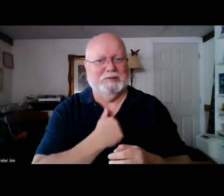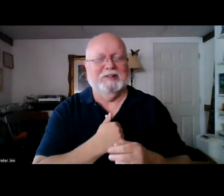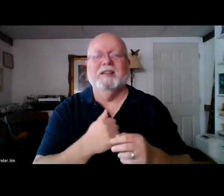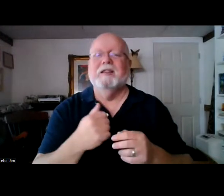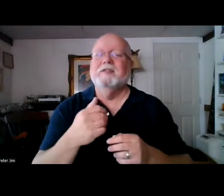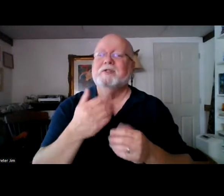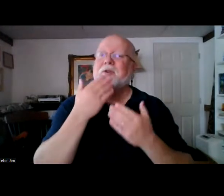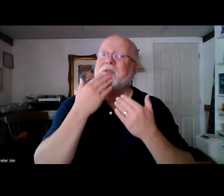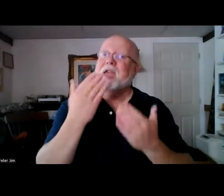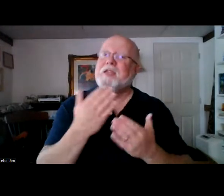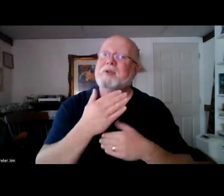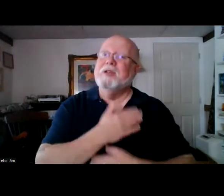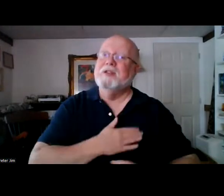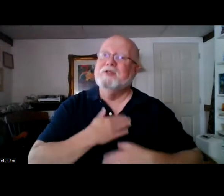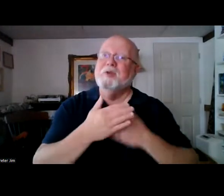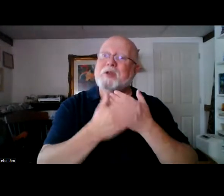your conference.